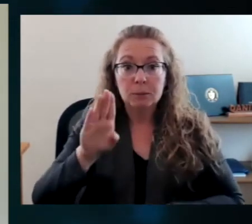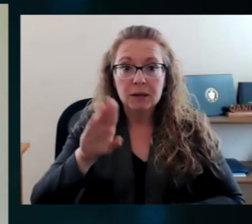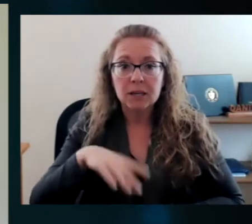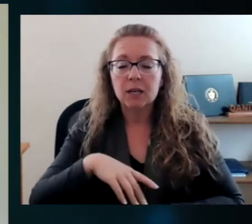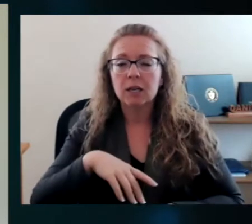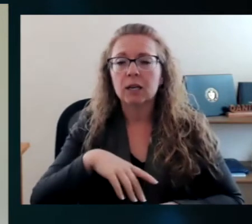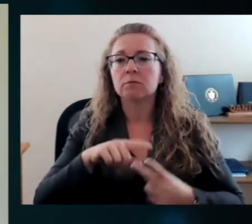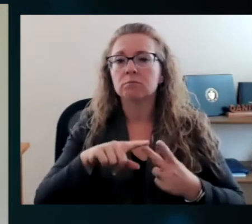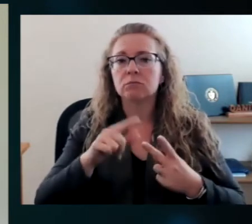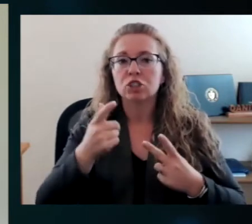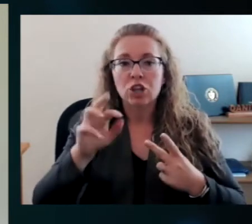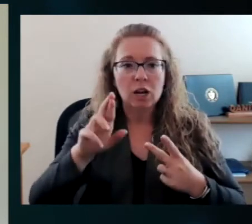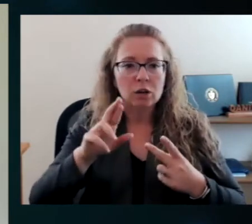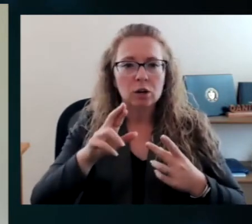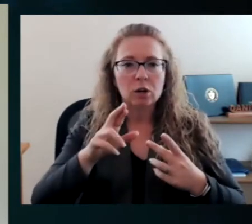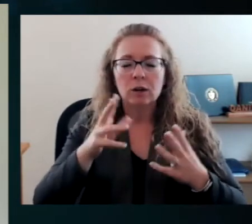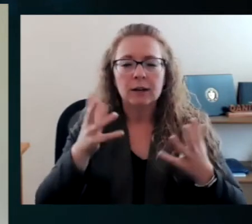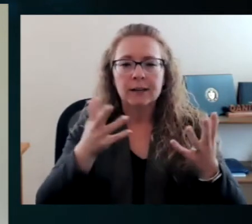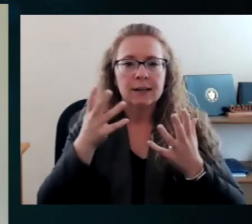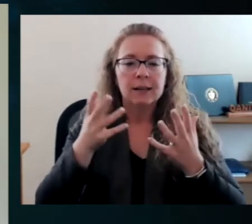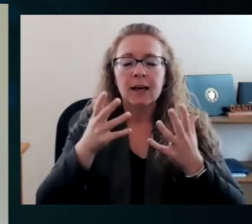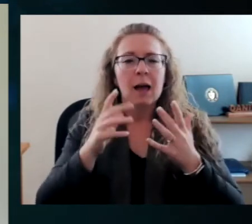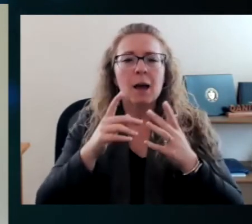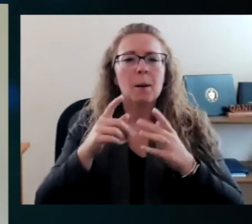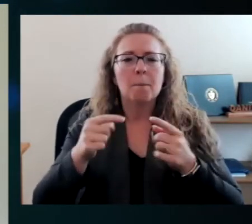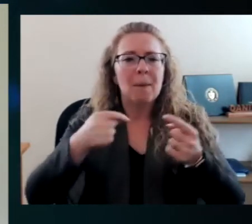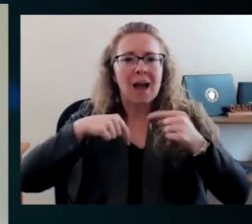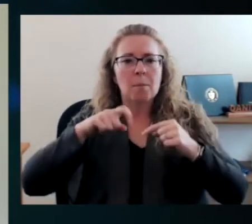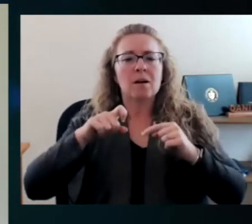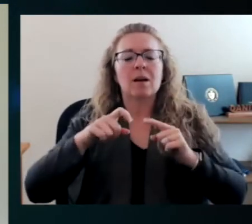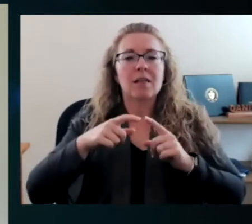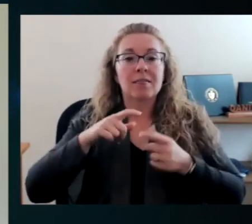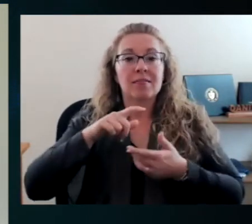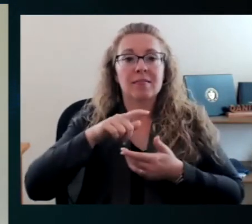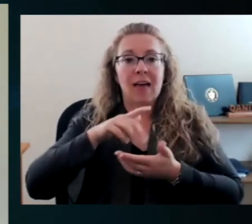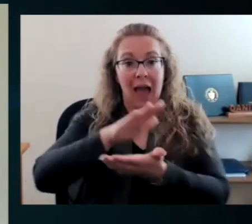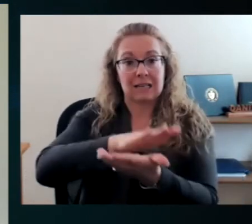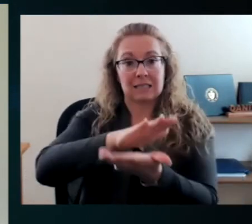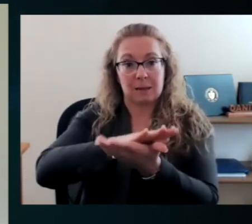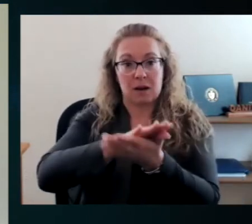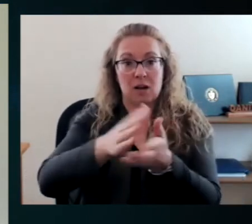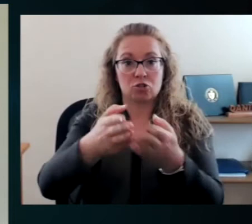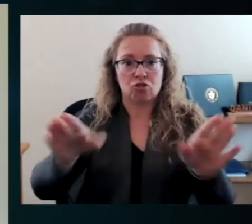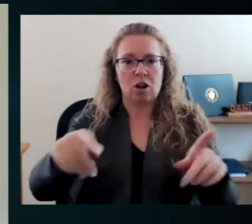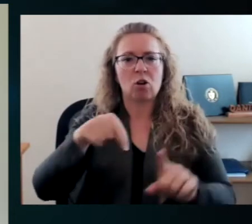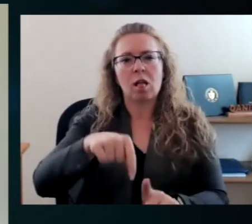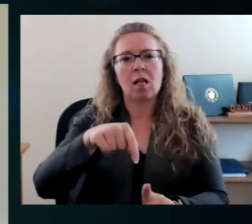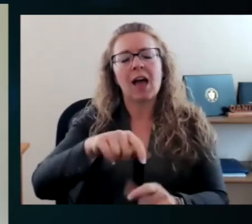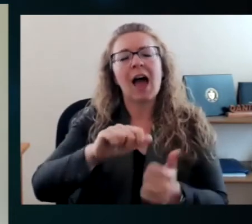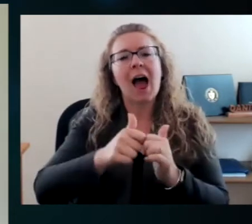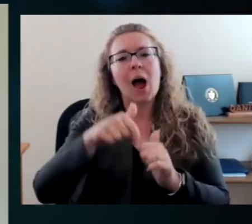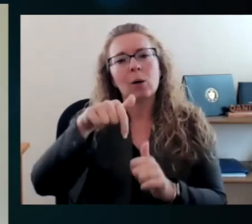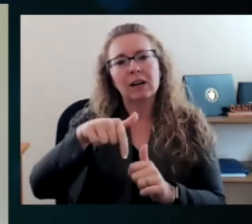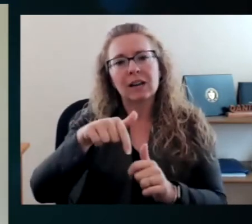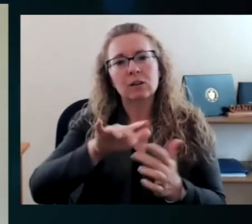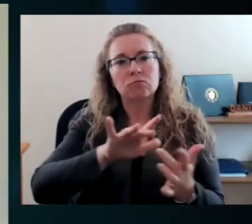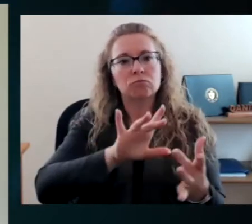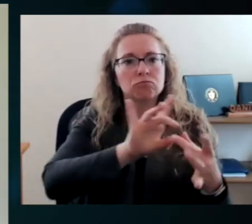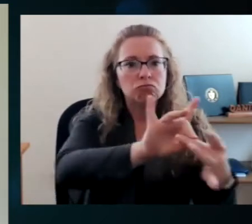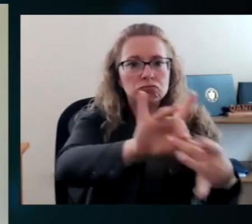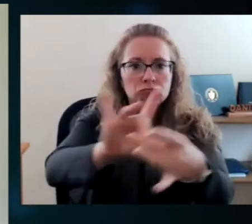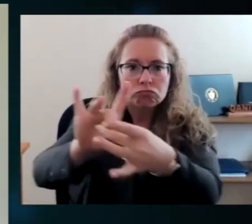question is how can the academia in general reach these people in other ways,